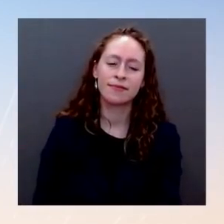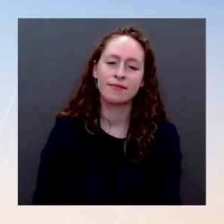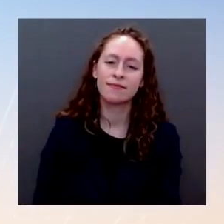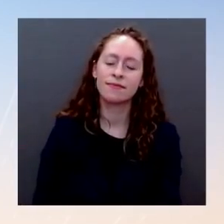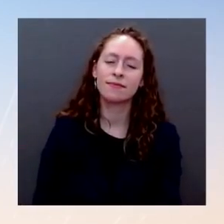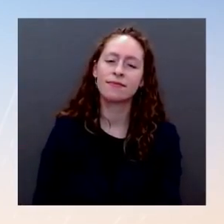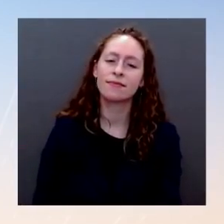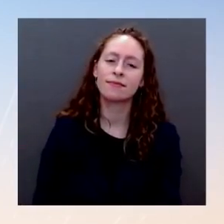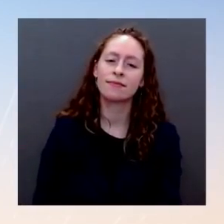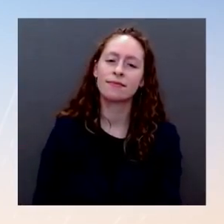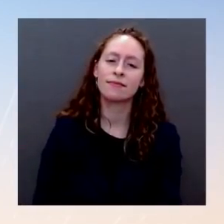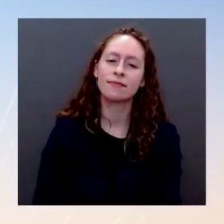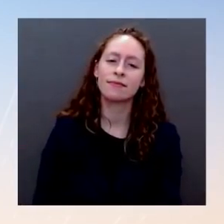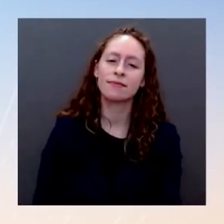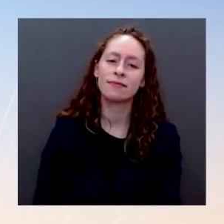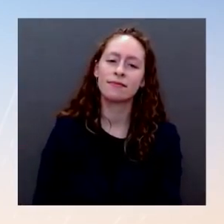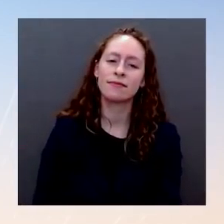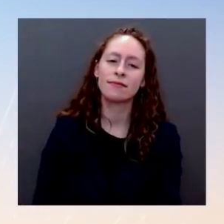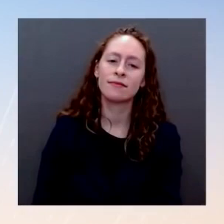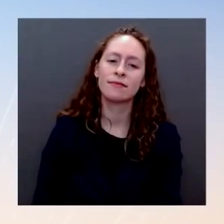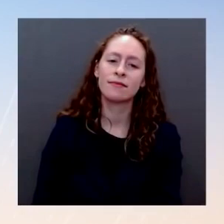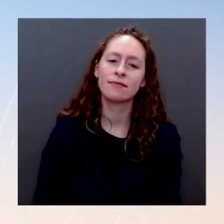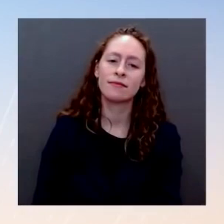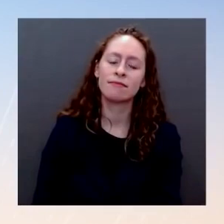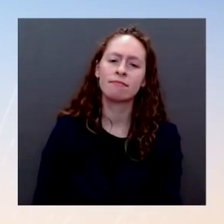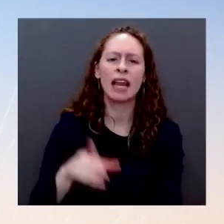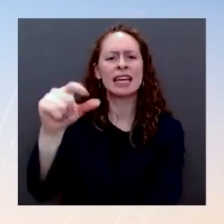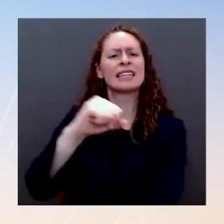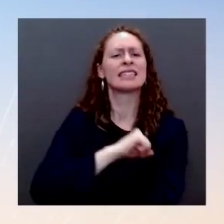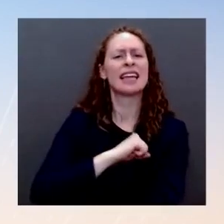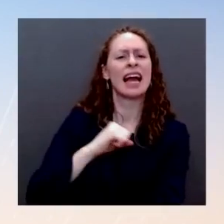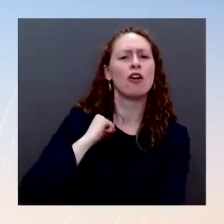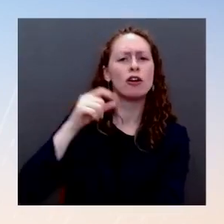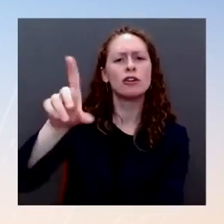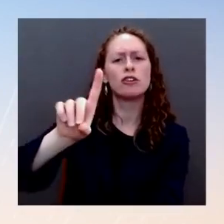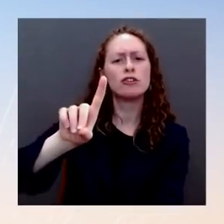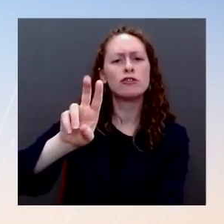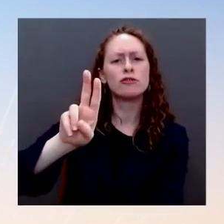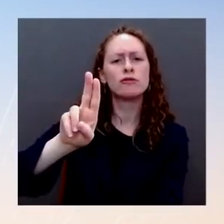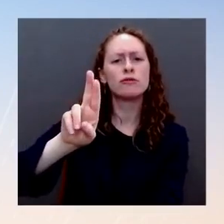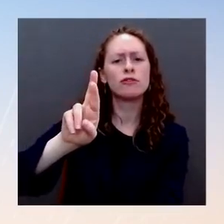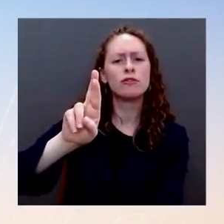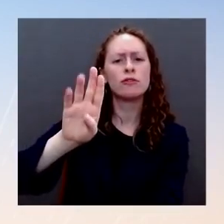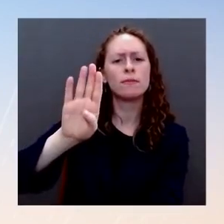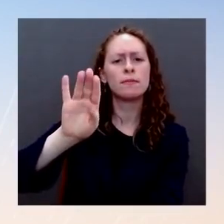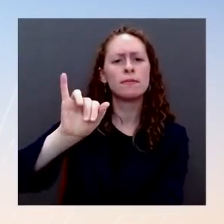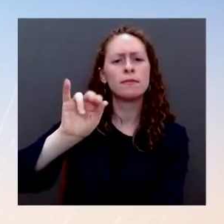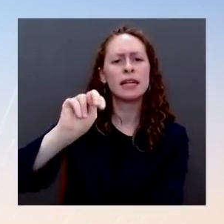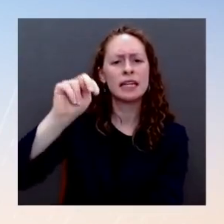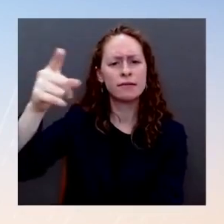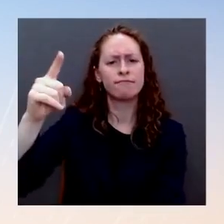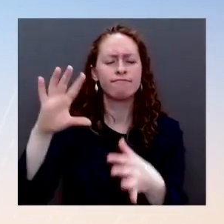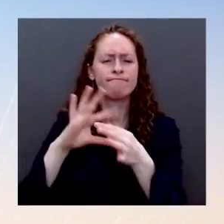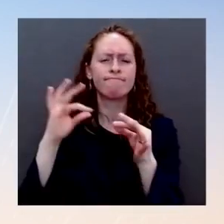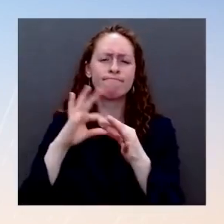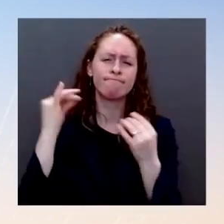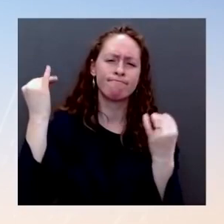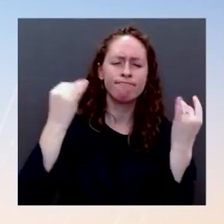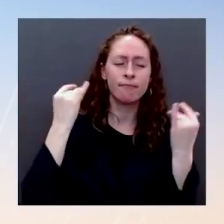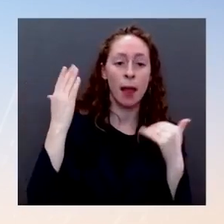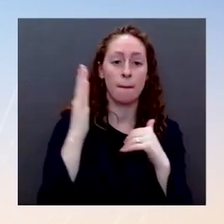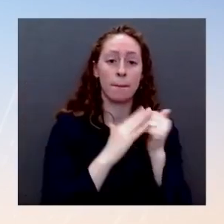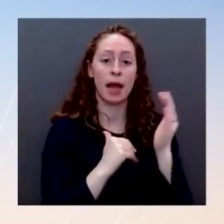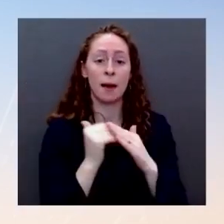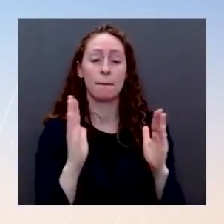spot. So a lot of alliteration there. A lot of B's there. As voting rights pushes ahead as we near the MLK holiday. Is that the White